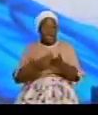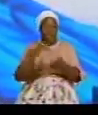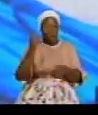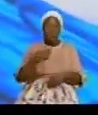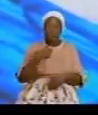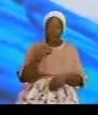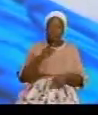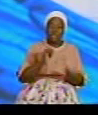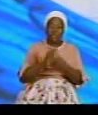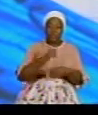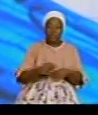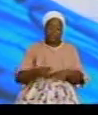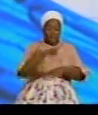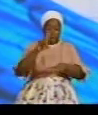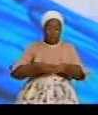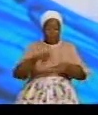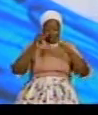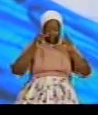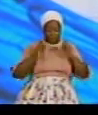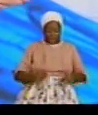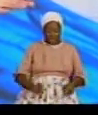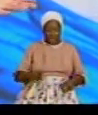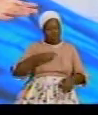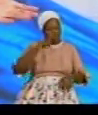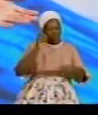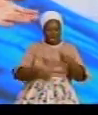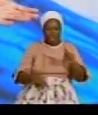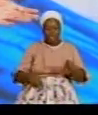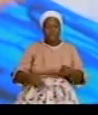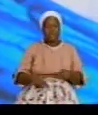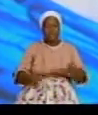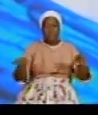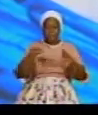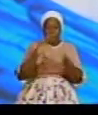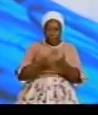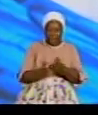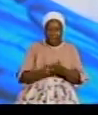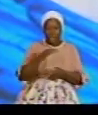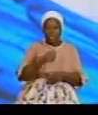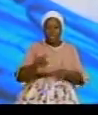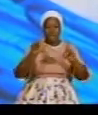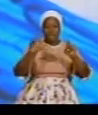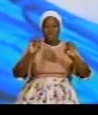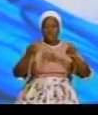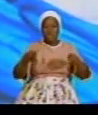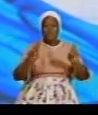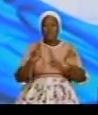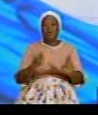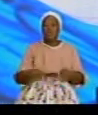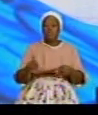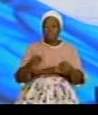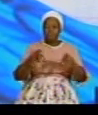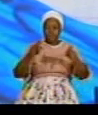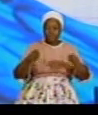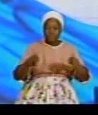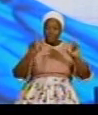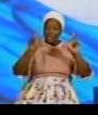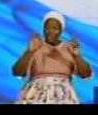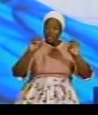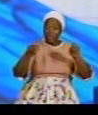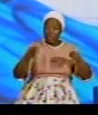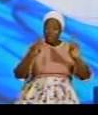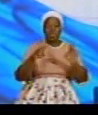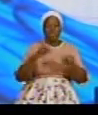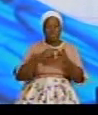are a normal person, you cannot marry a leper, because leprosy was in the world at that